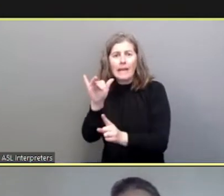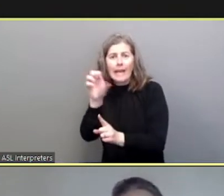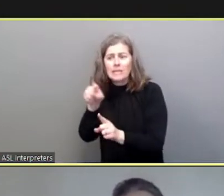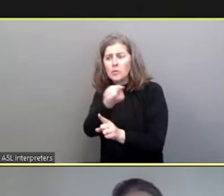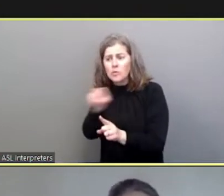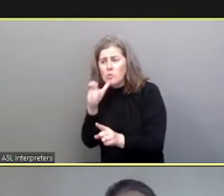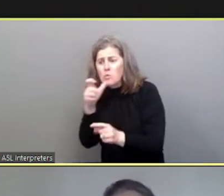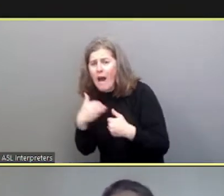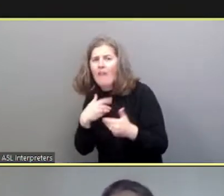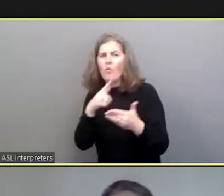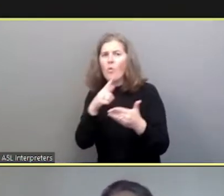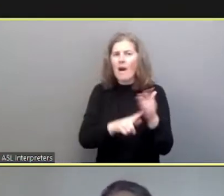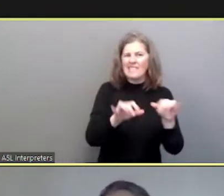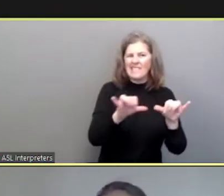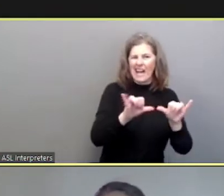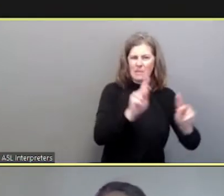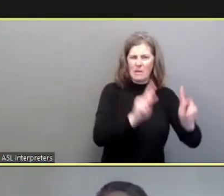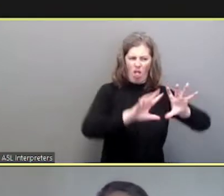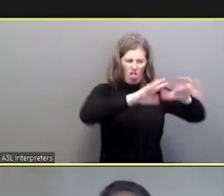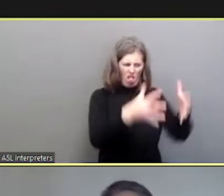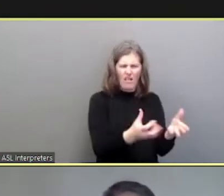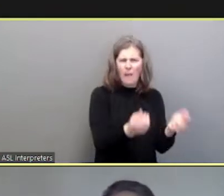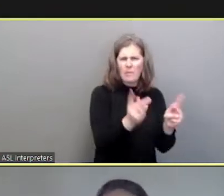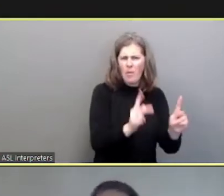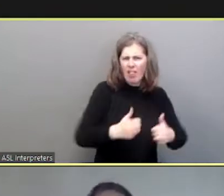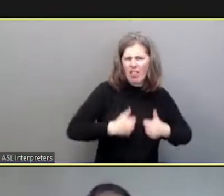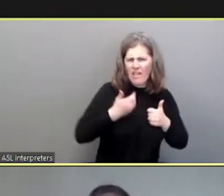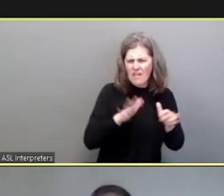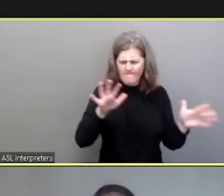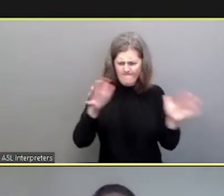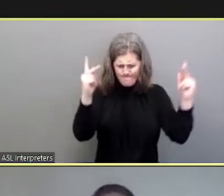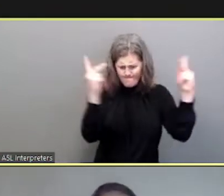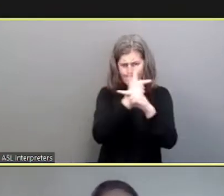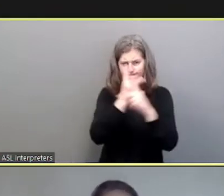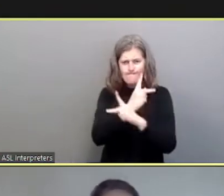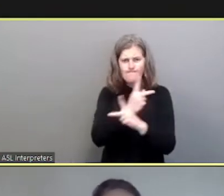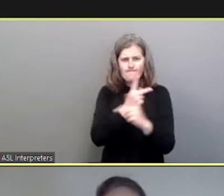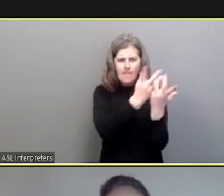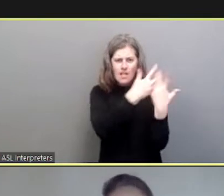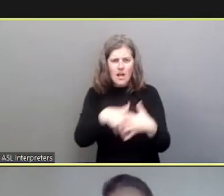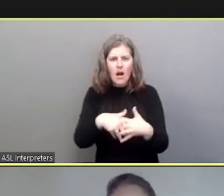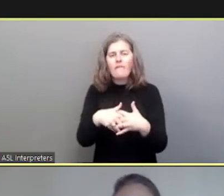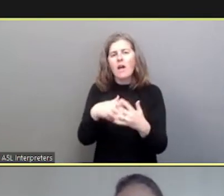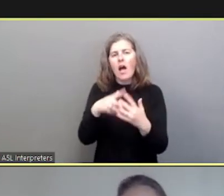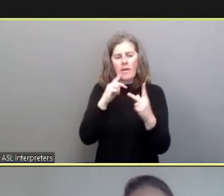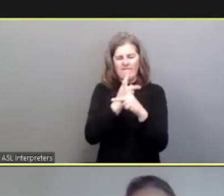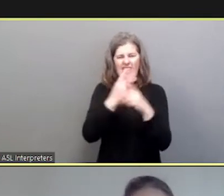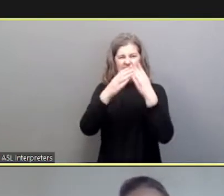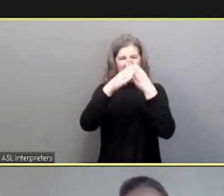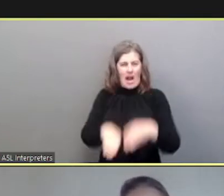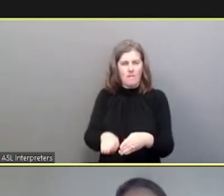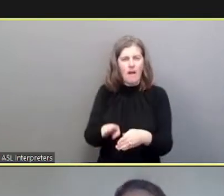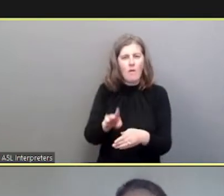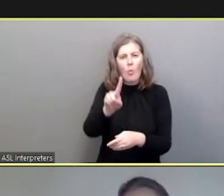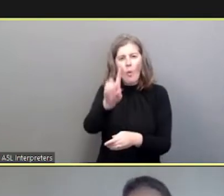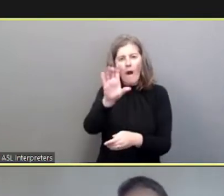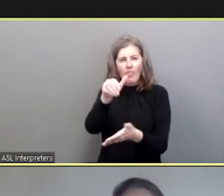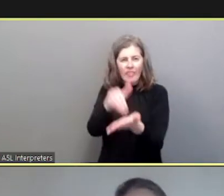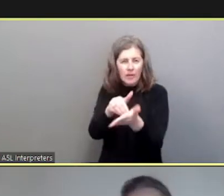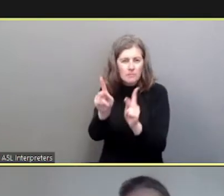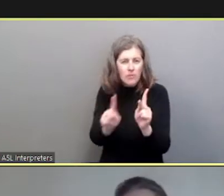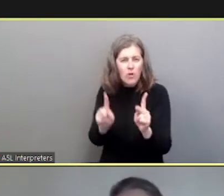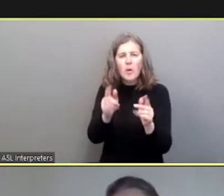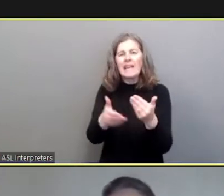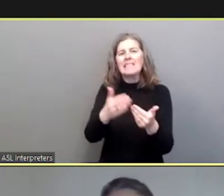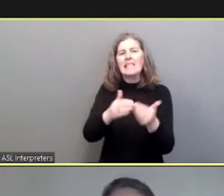population size. And then we calculate this out per 100,000 of population so that you can easily